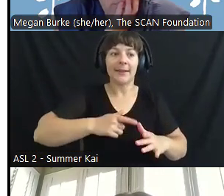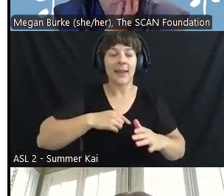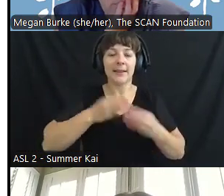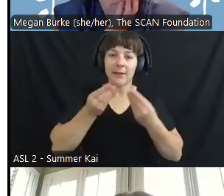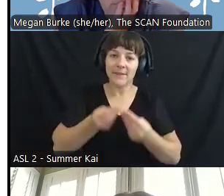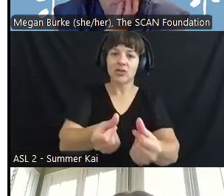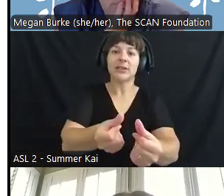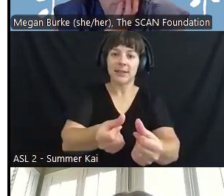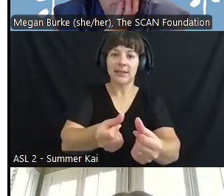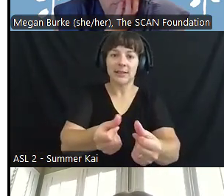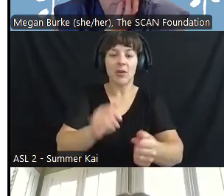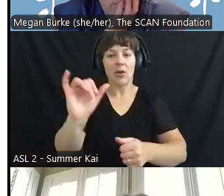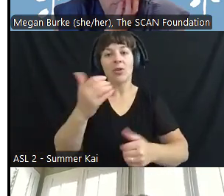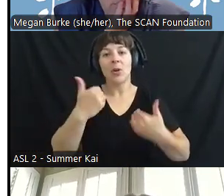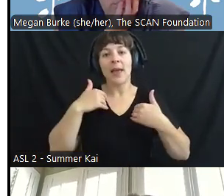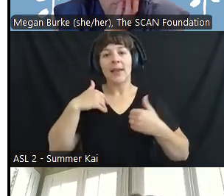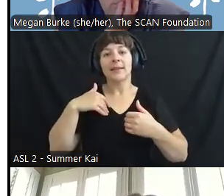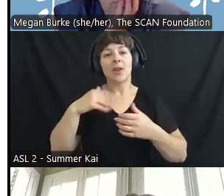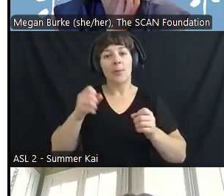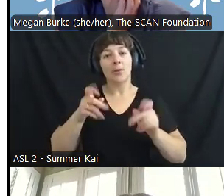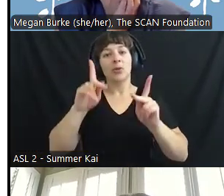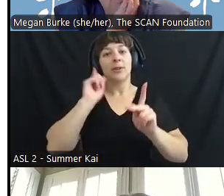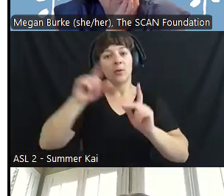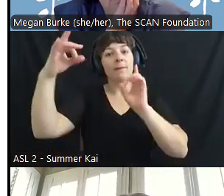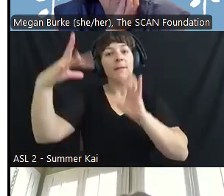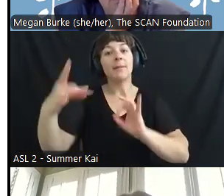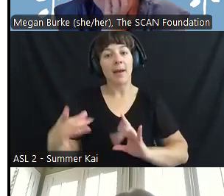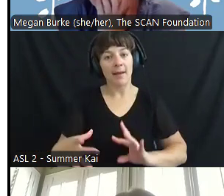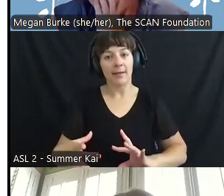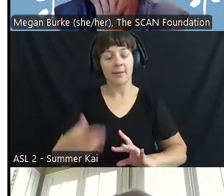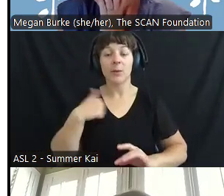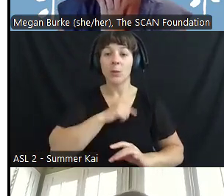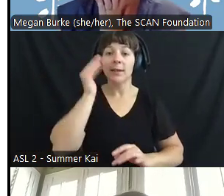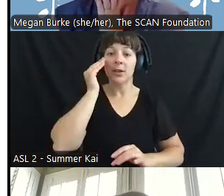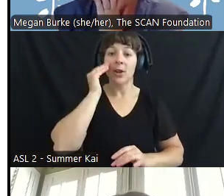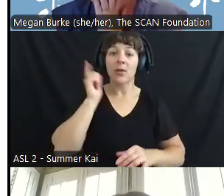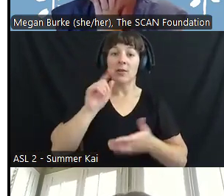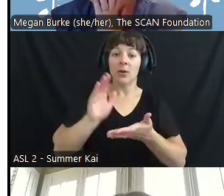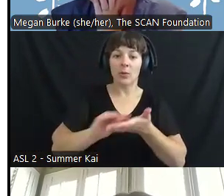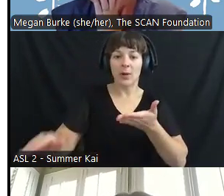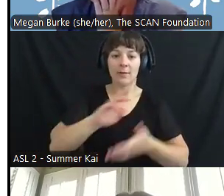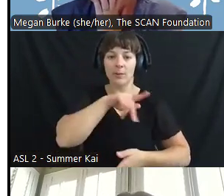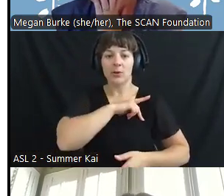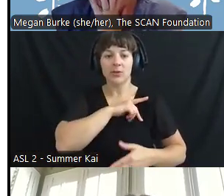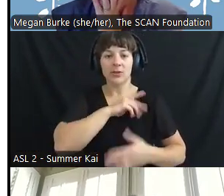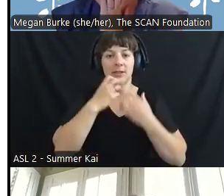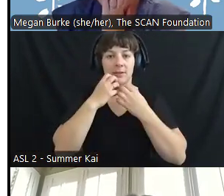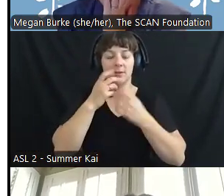a mechanism for feedback. We all know right now that for waiver personal care services, there's